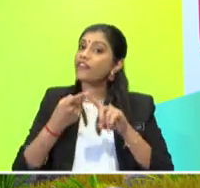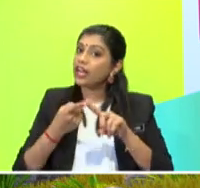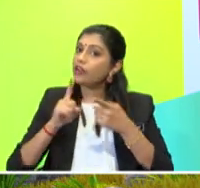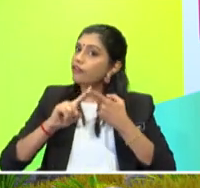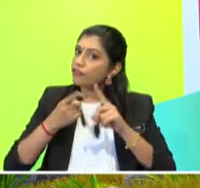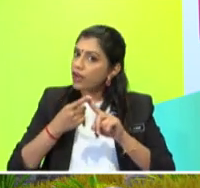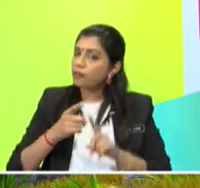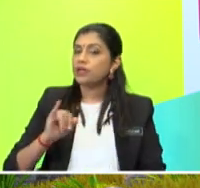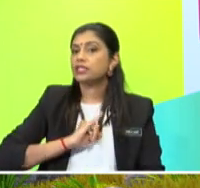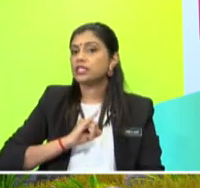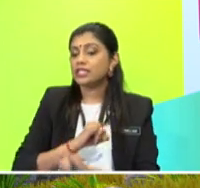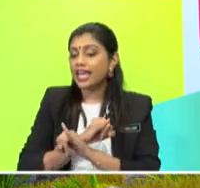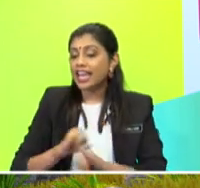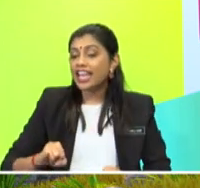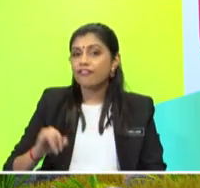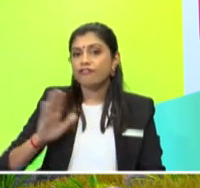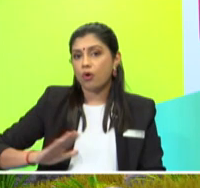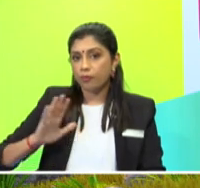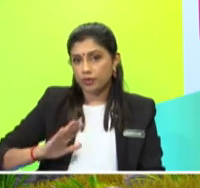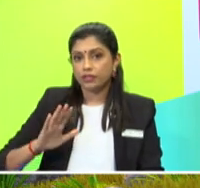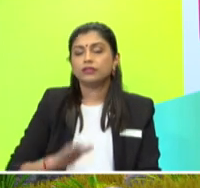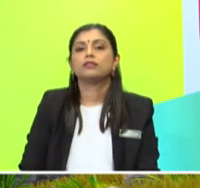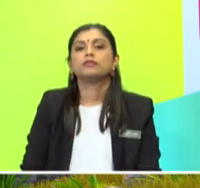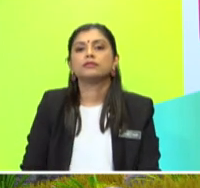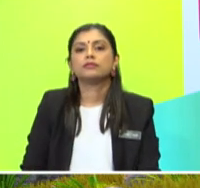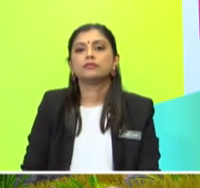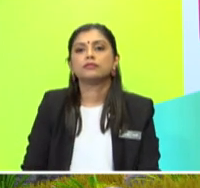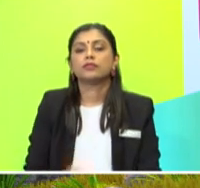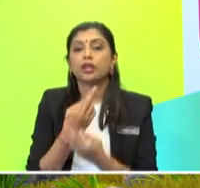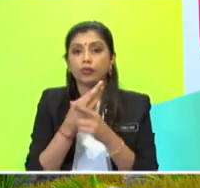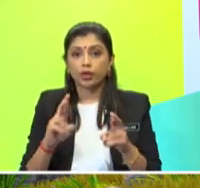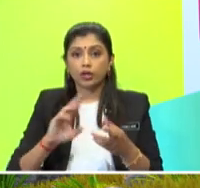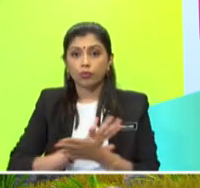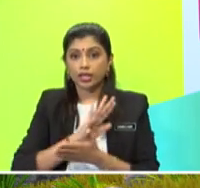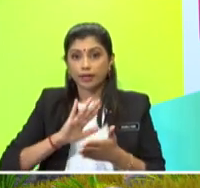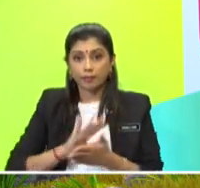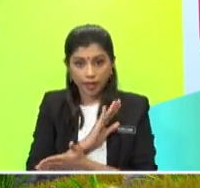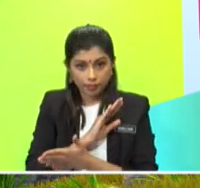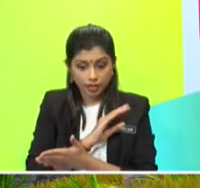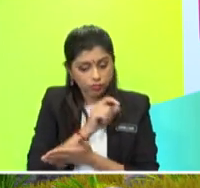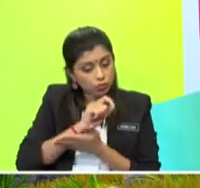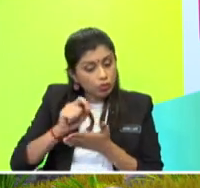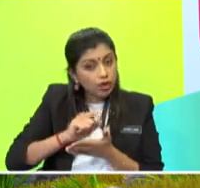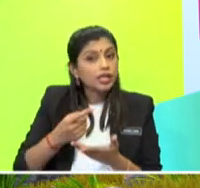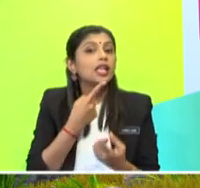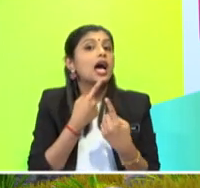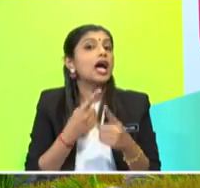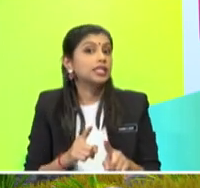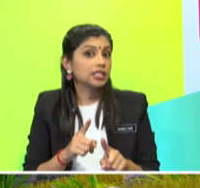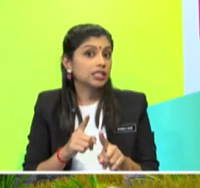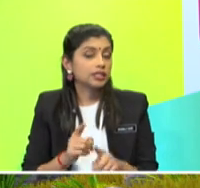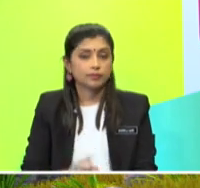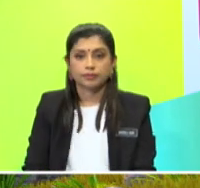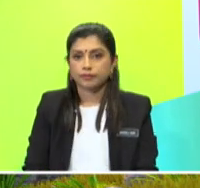and boys, are you ready with your screen? Because I want you to tell me first to decide what is